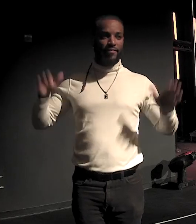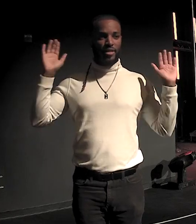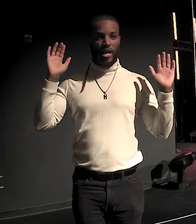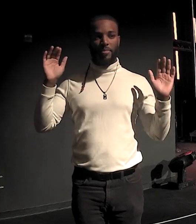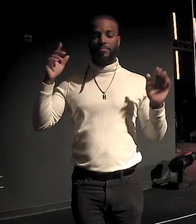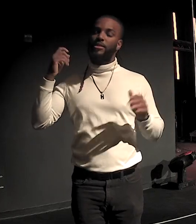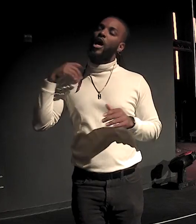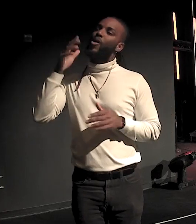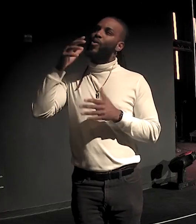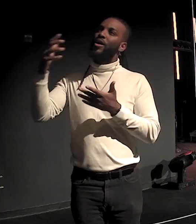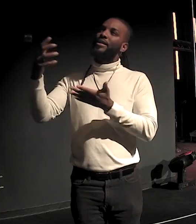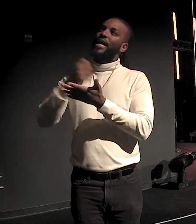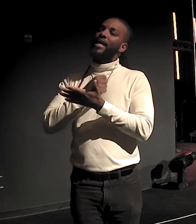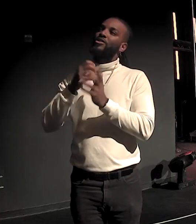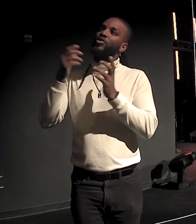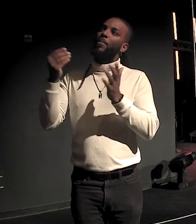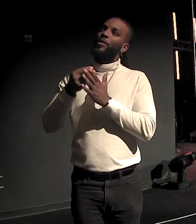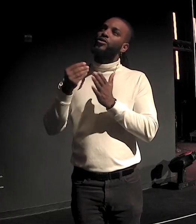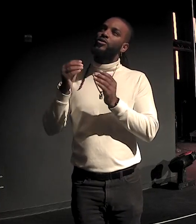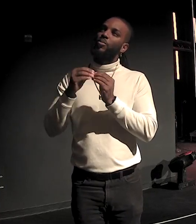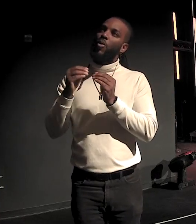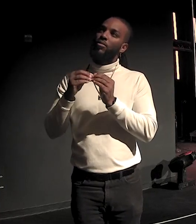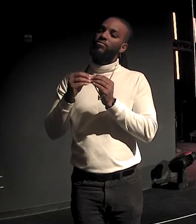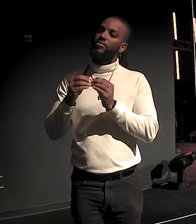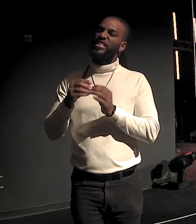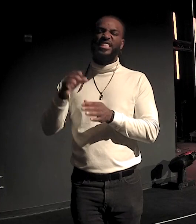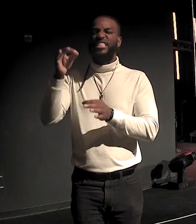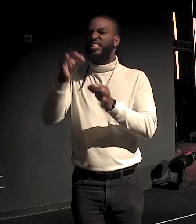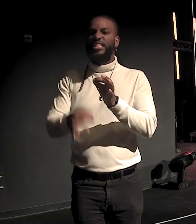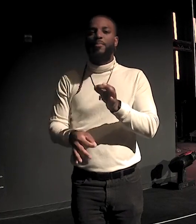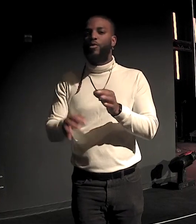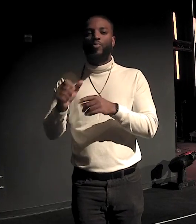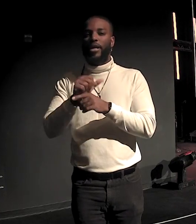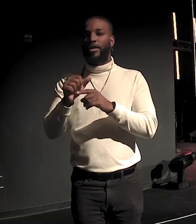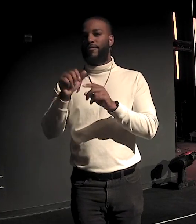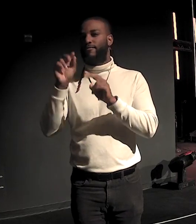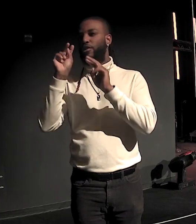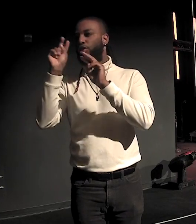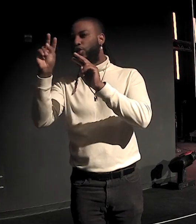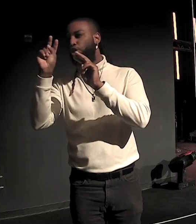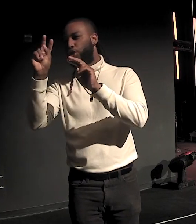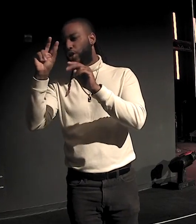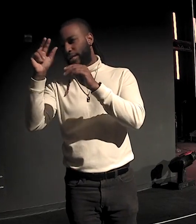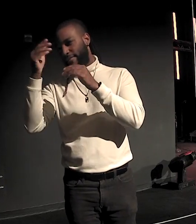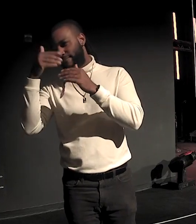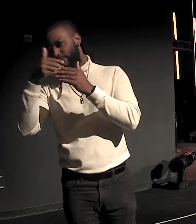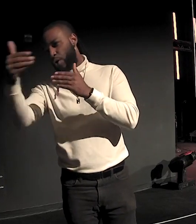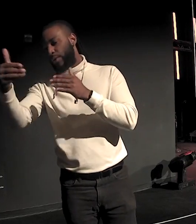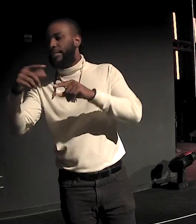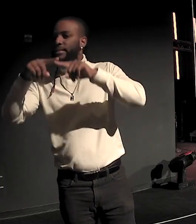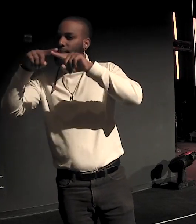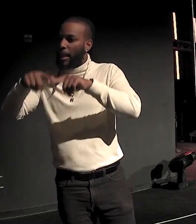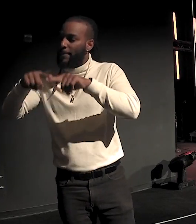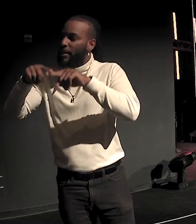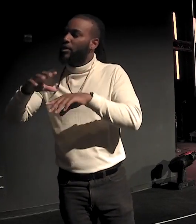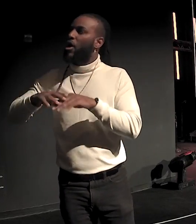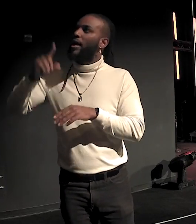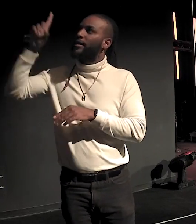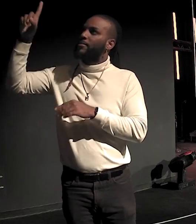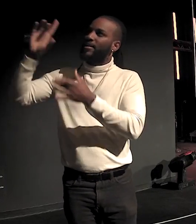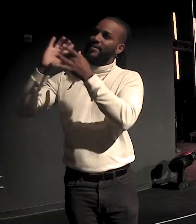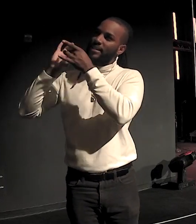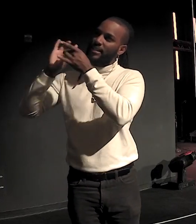we're going to gain so much more. And it's this simple practice of looking forward and depending on and growing your connection with